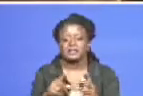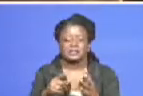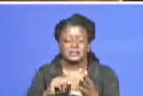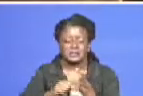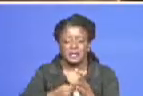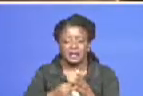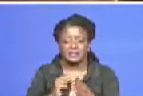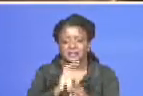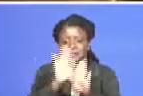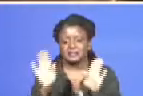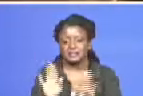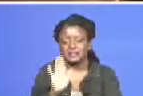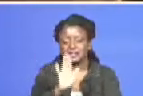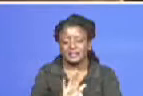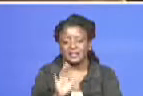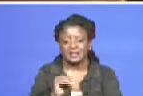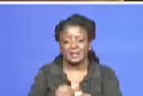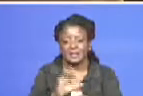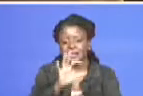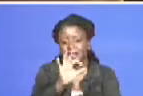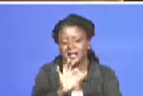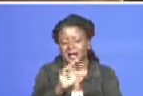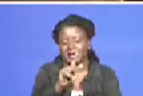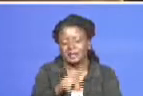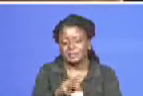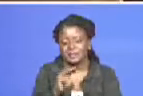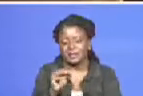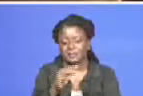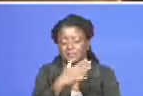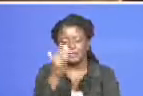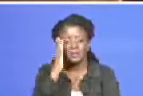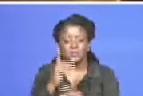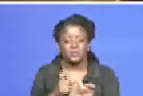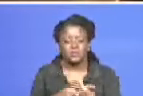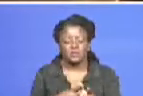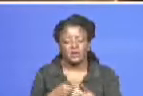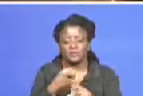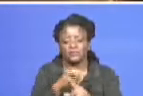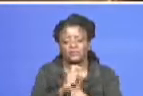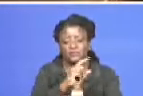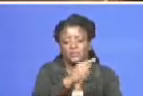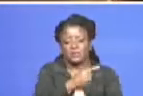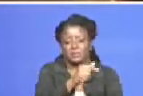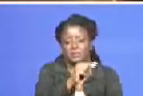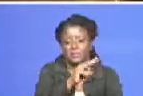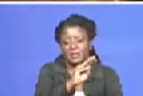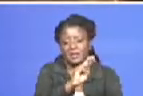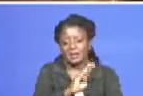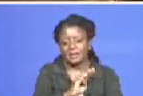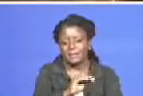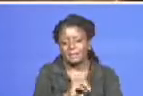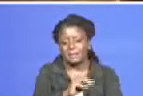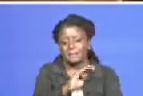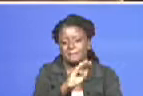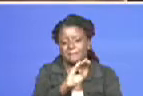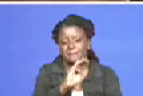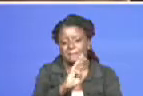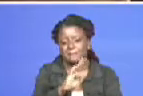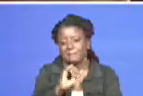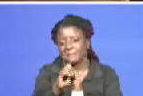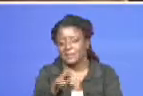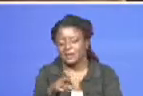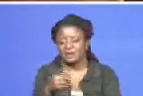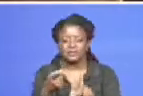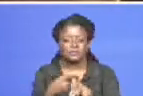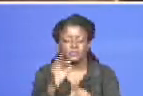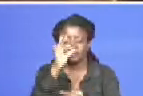at about 9 p.m. And they're gonna run from Gambier to Fox Hill. Hopefully they will